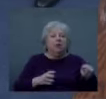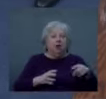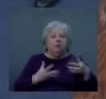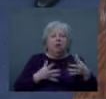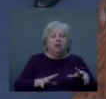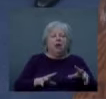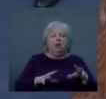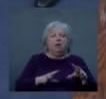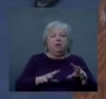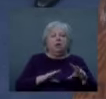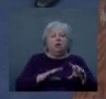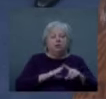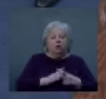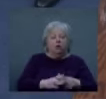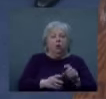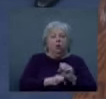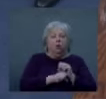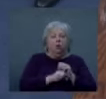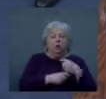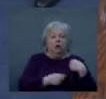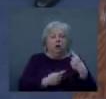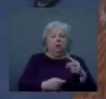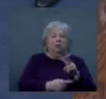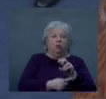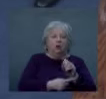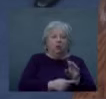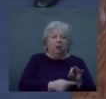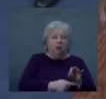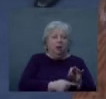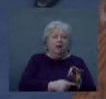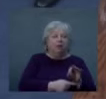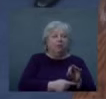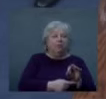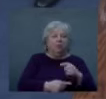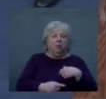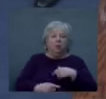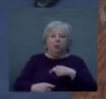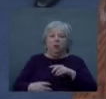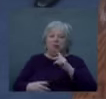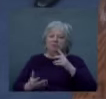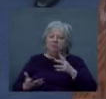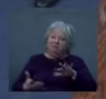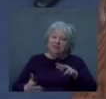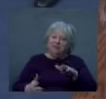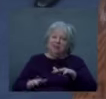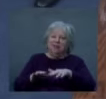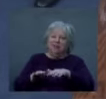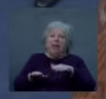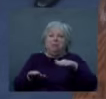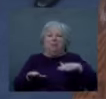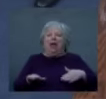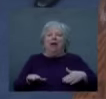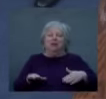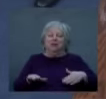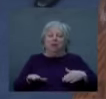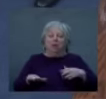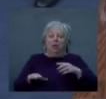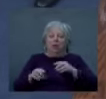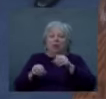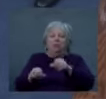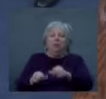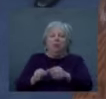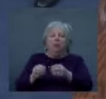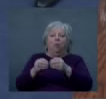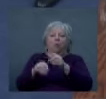the past, well, since 2009 or so, we would kind of take a step back. We would spend more time. We'd